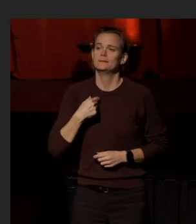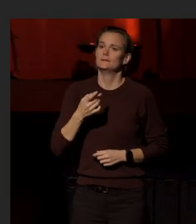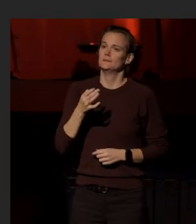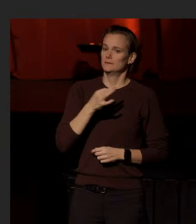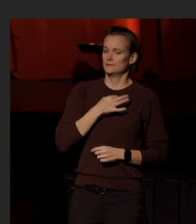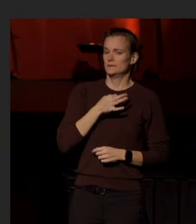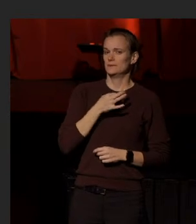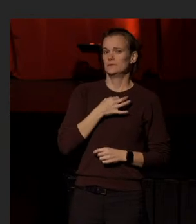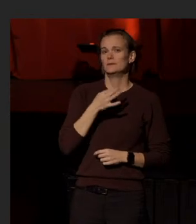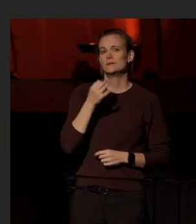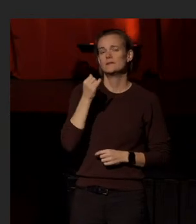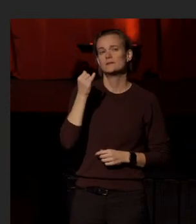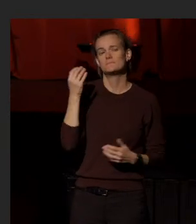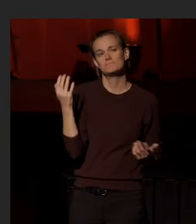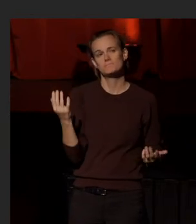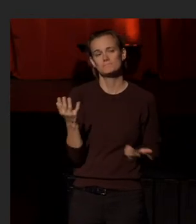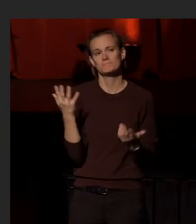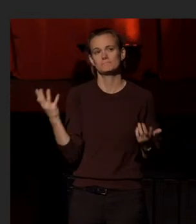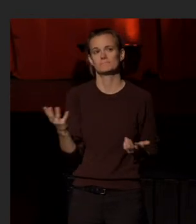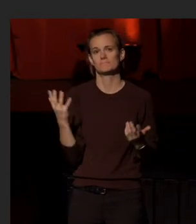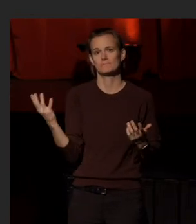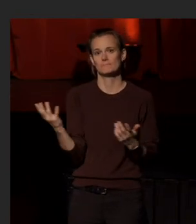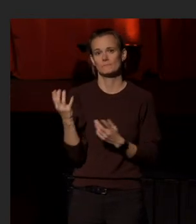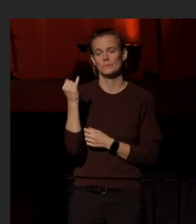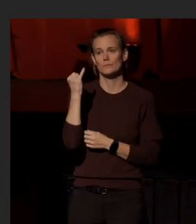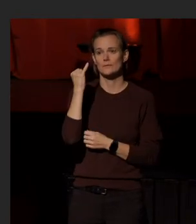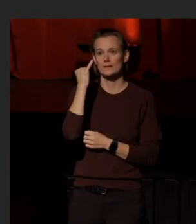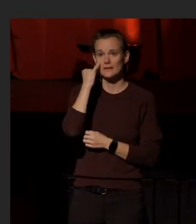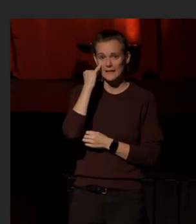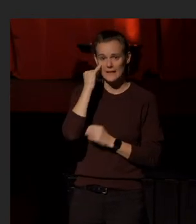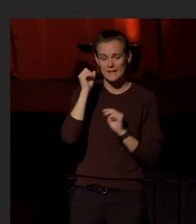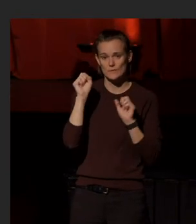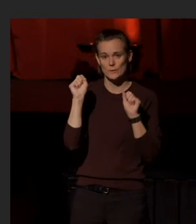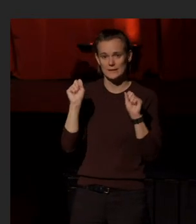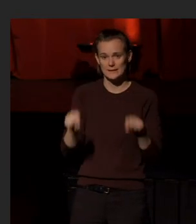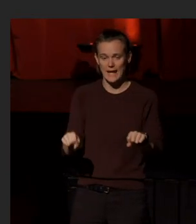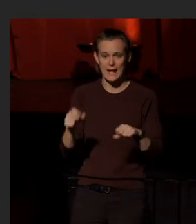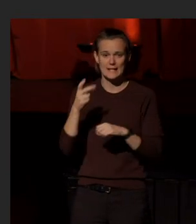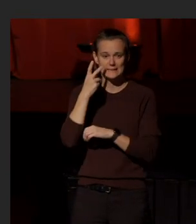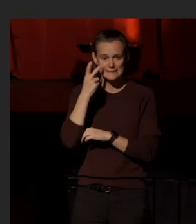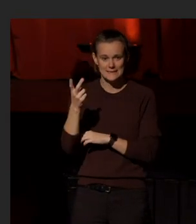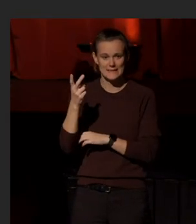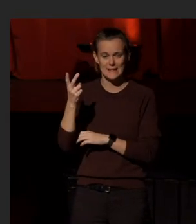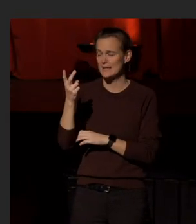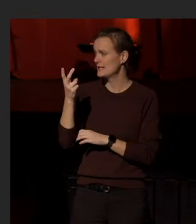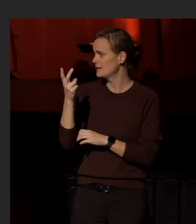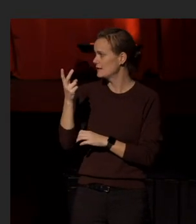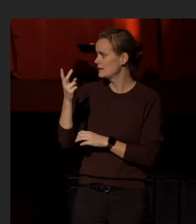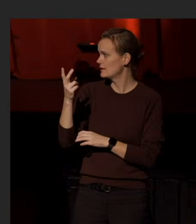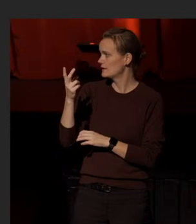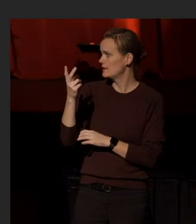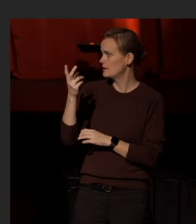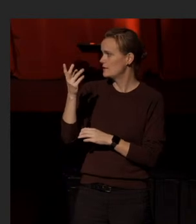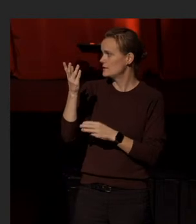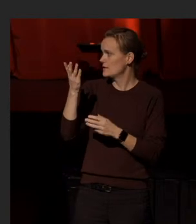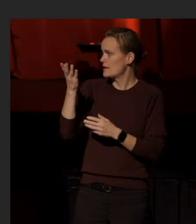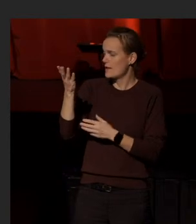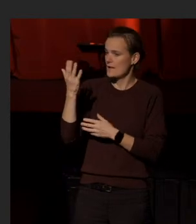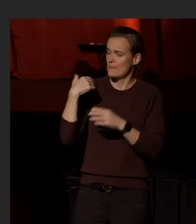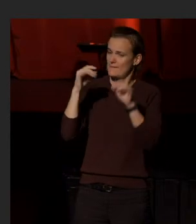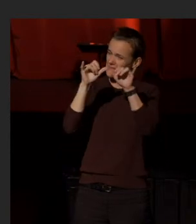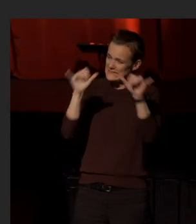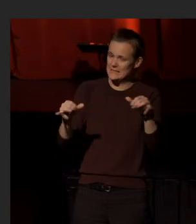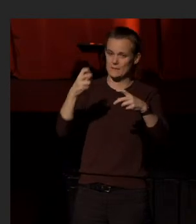isn't something that our ability to see that it's damaged, our ability to see that there are